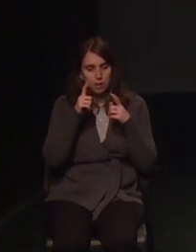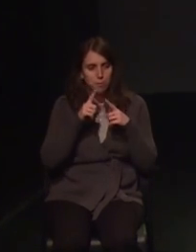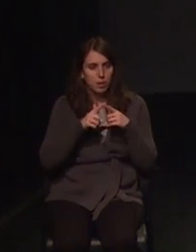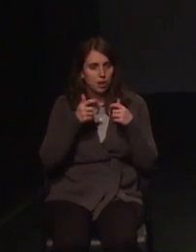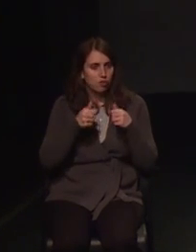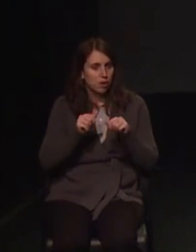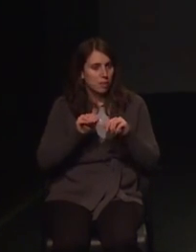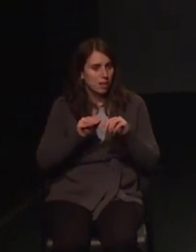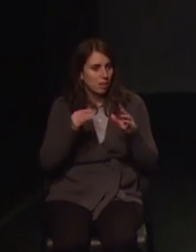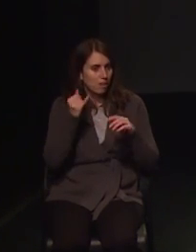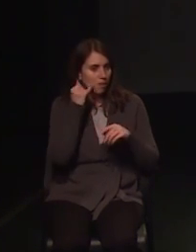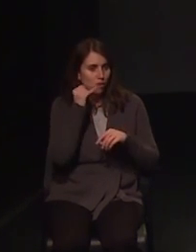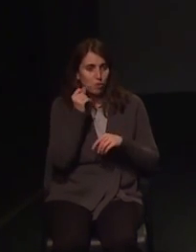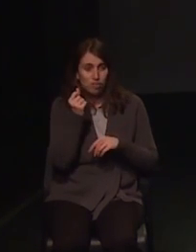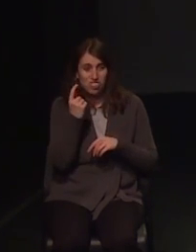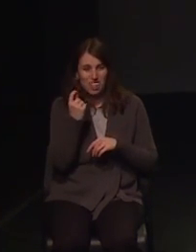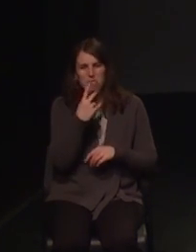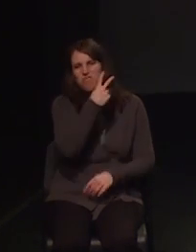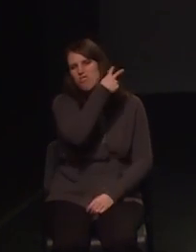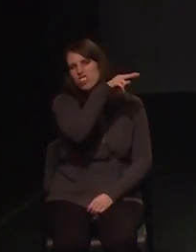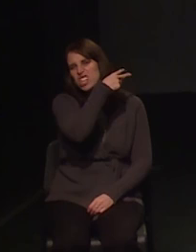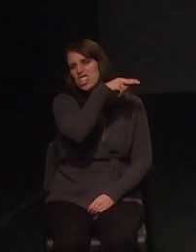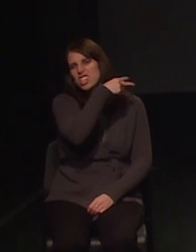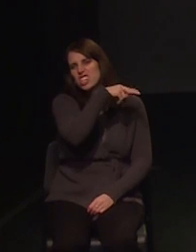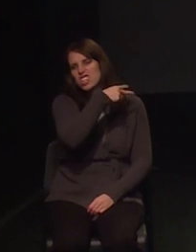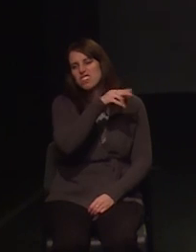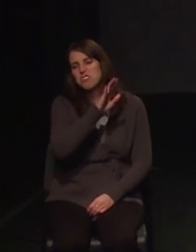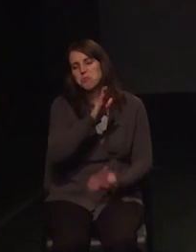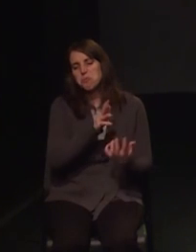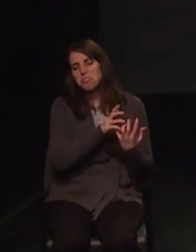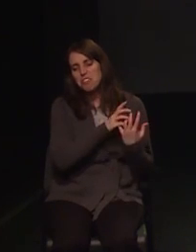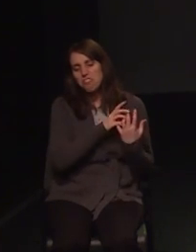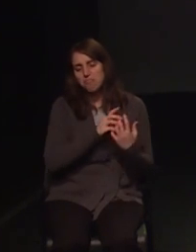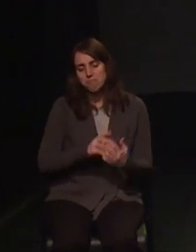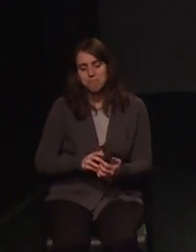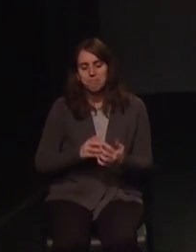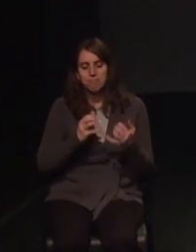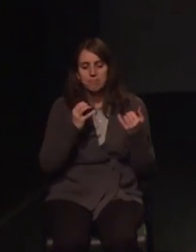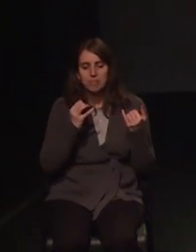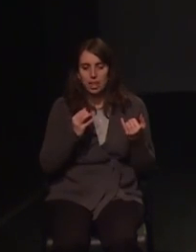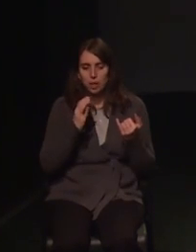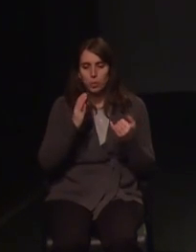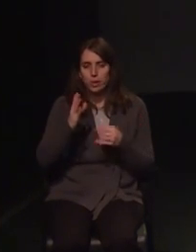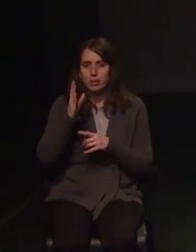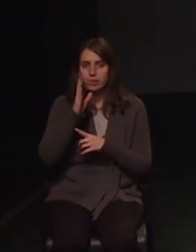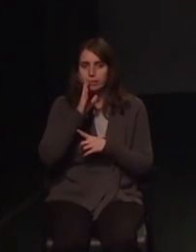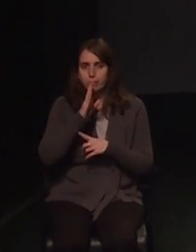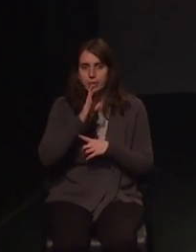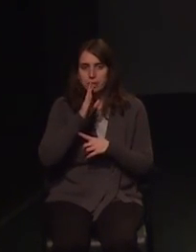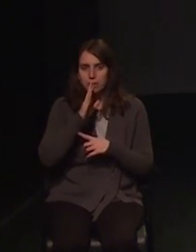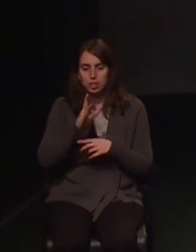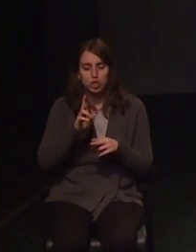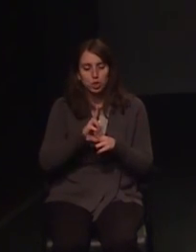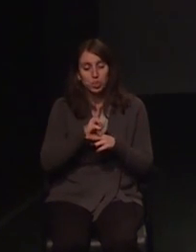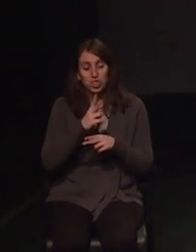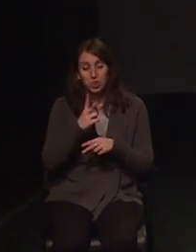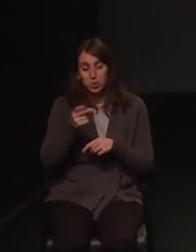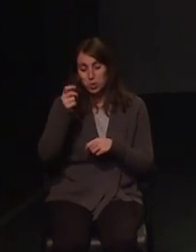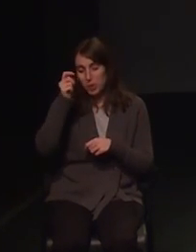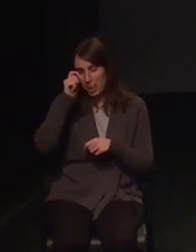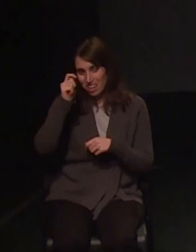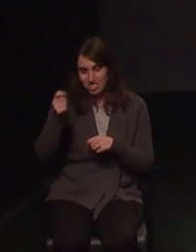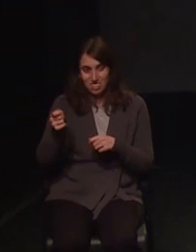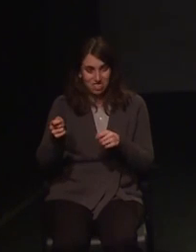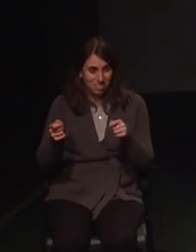you don't understand me, you can just read the slides. So it'll all work out. So today, actually, I'm going to be speaking to you wearing two hats. First,